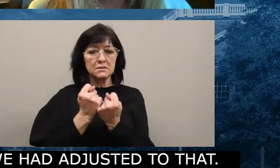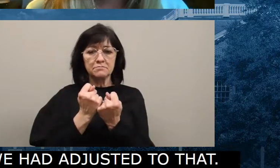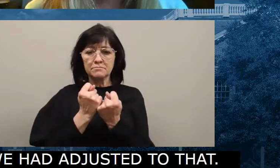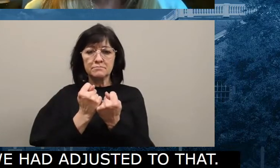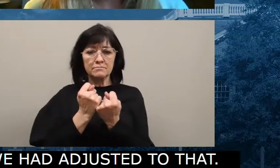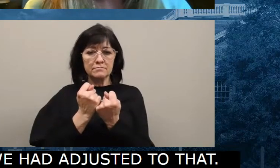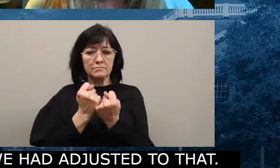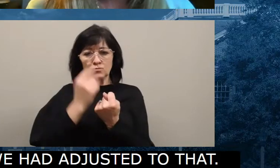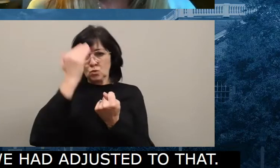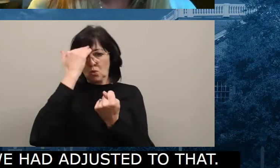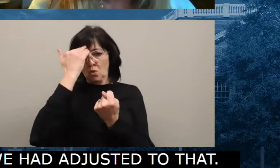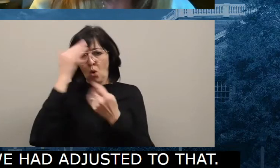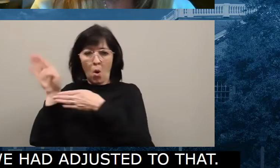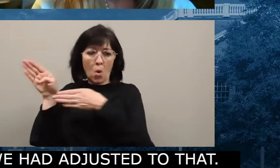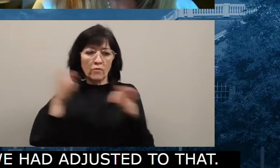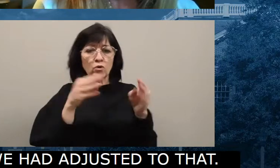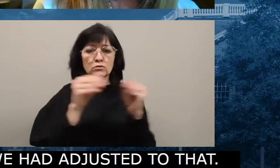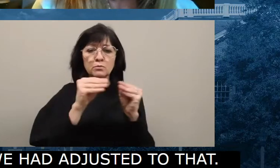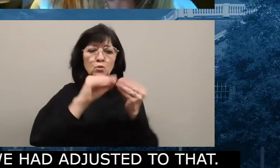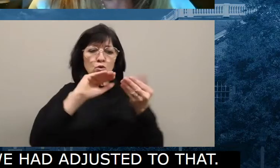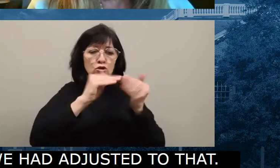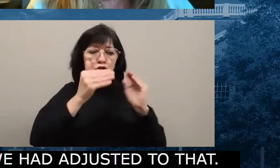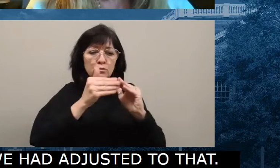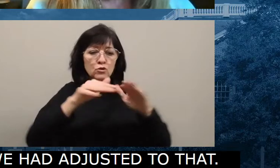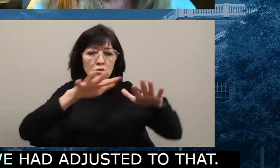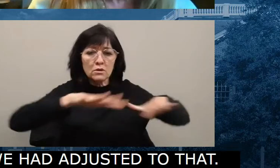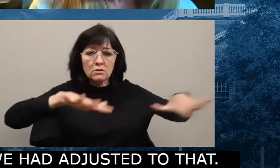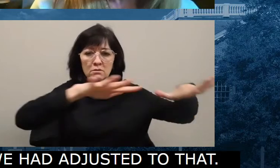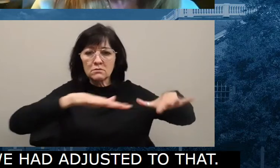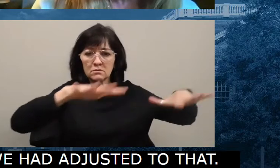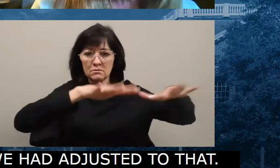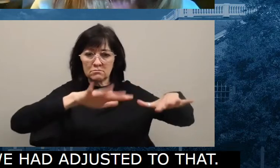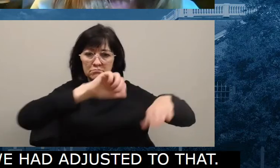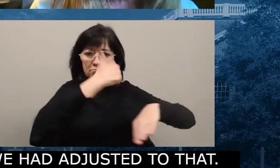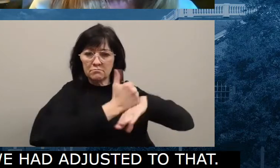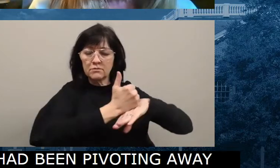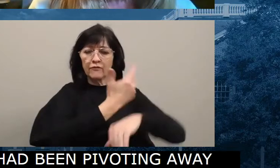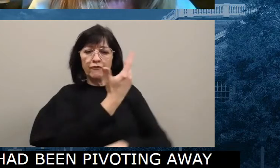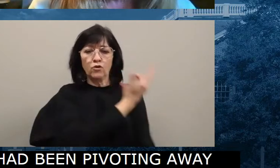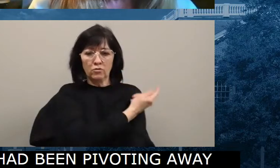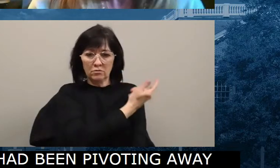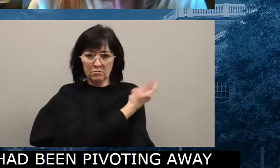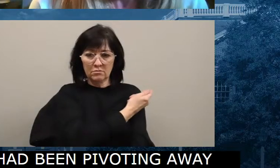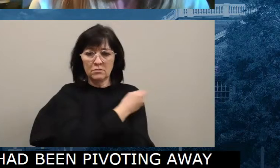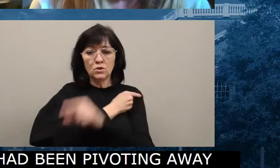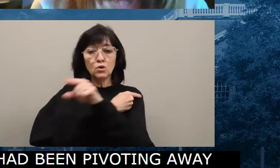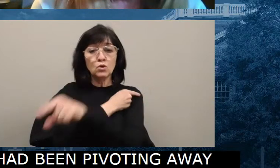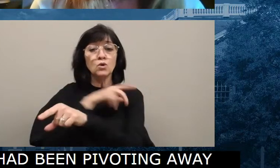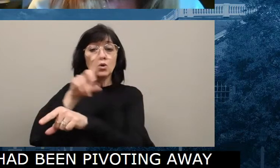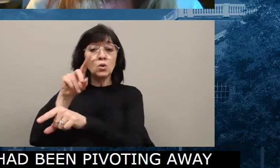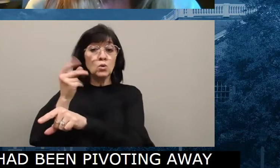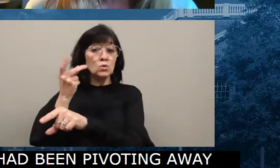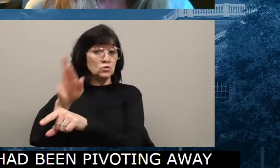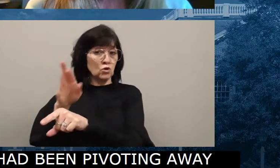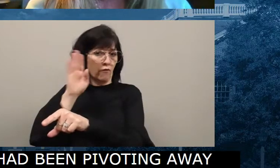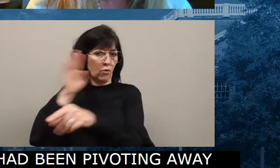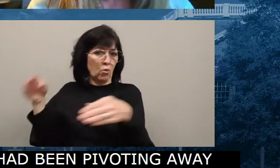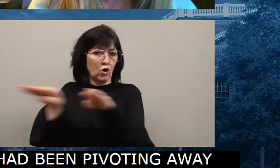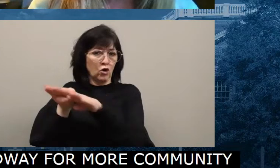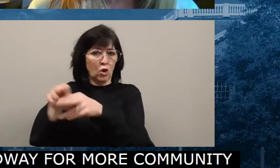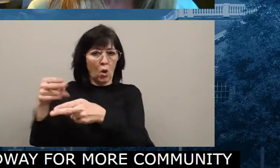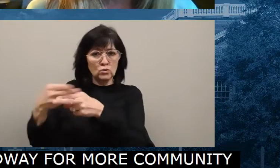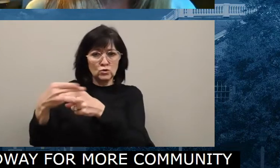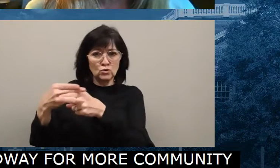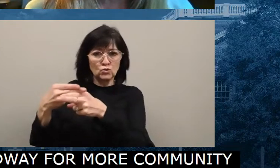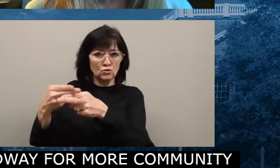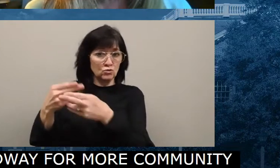more community events for vaccine distribution, in large part because NASCAR's